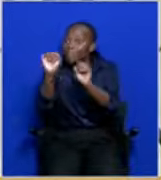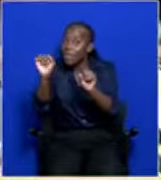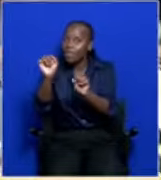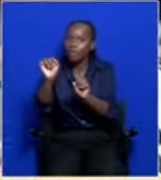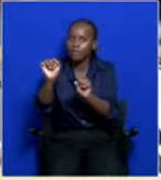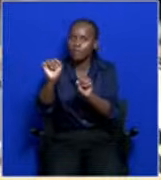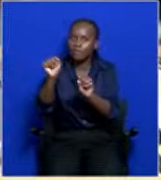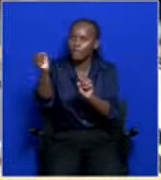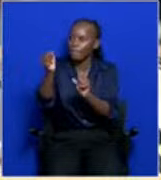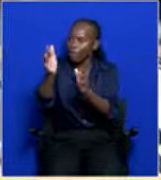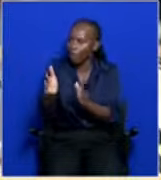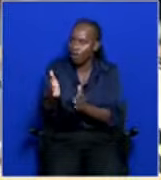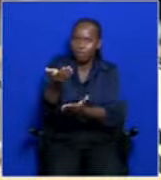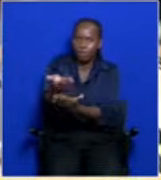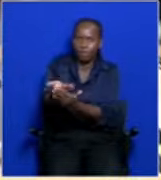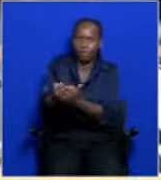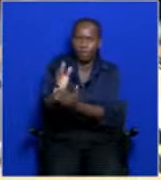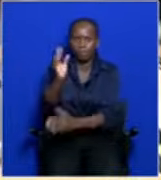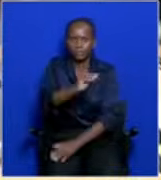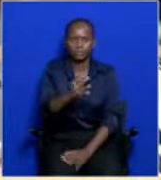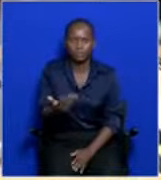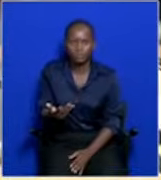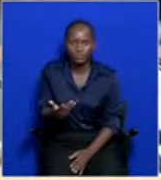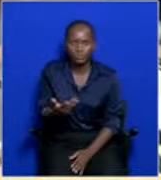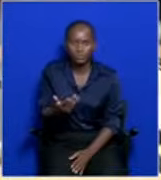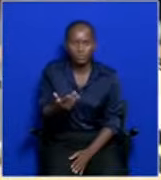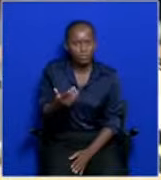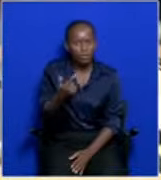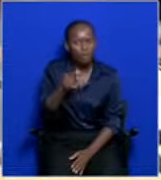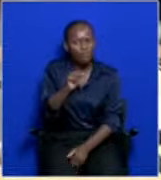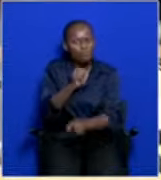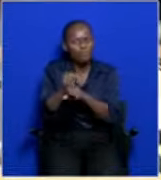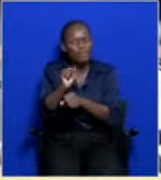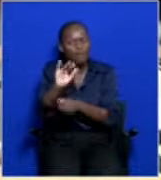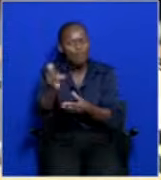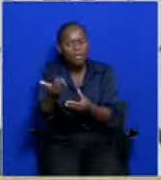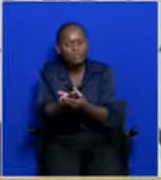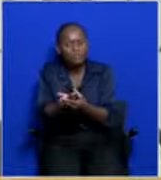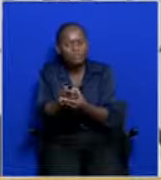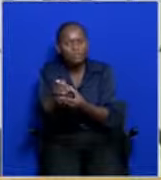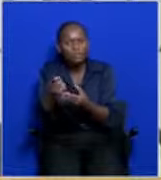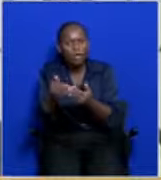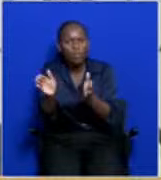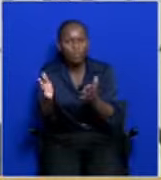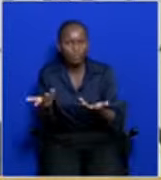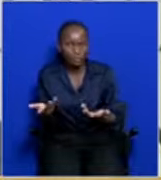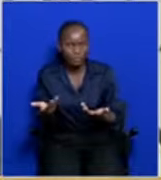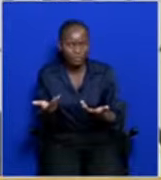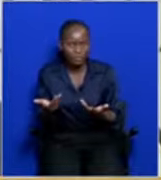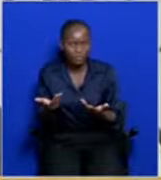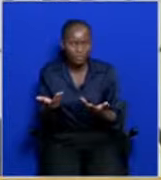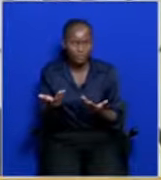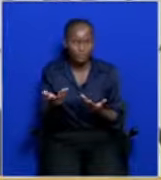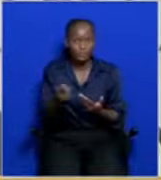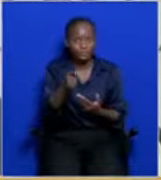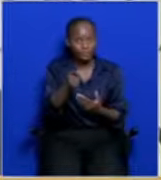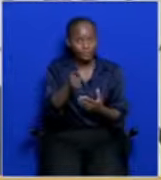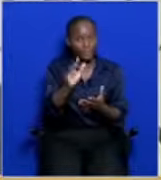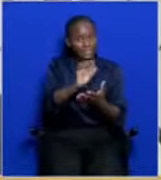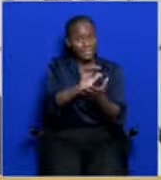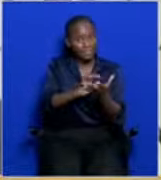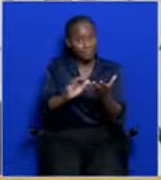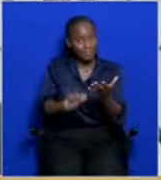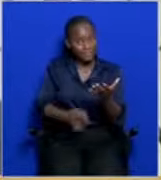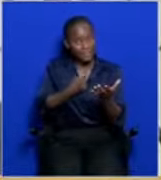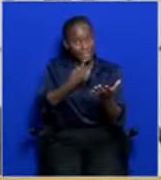didn't open a case of escaping. Yes. The victim in his statement has stated that at some stage when